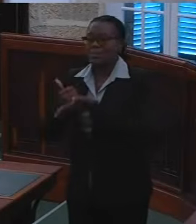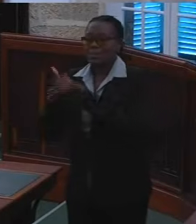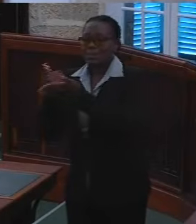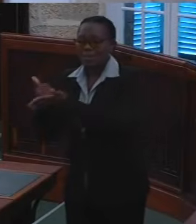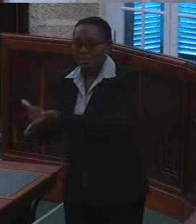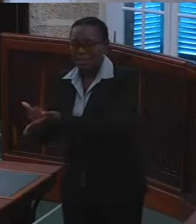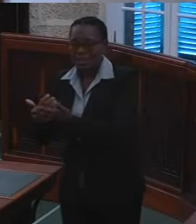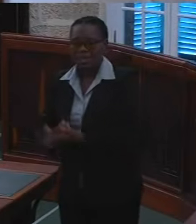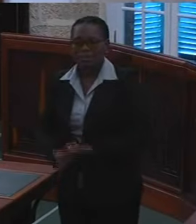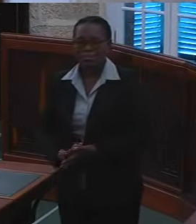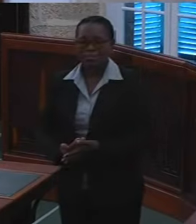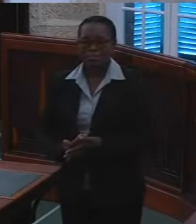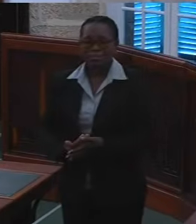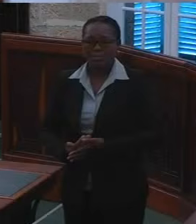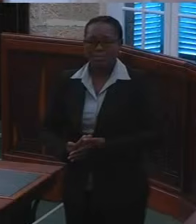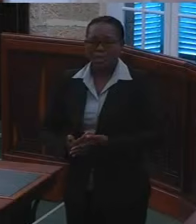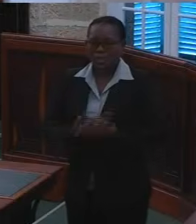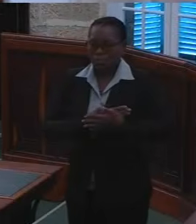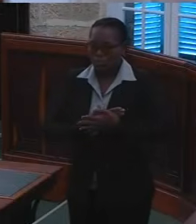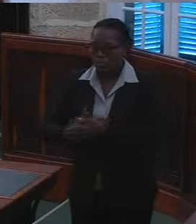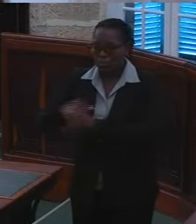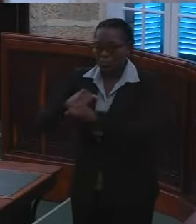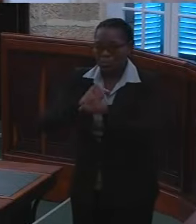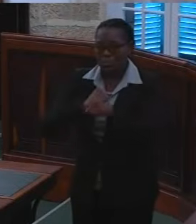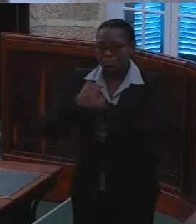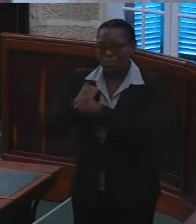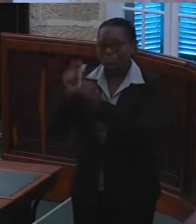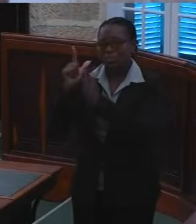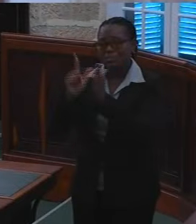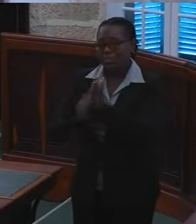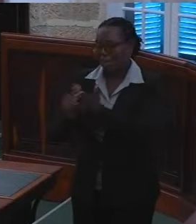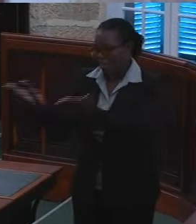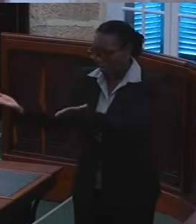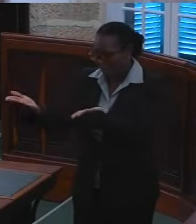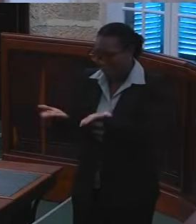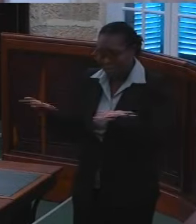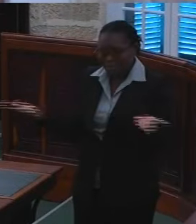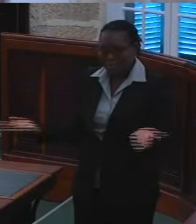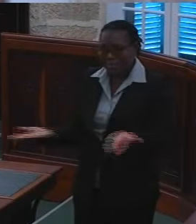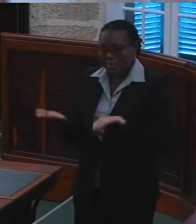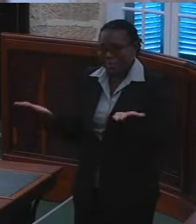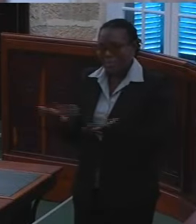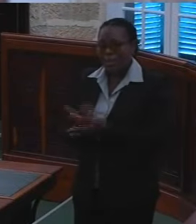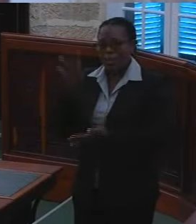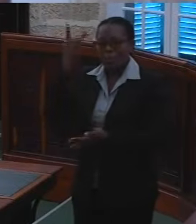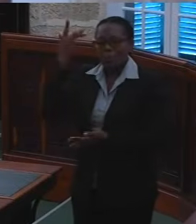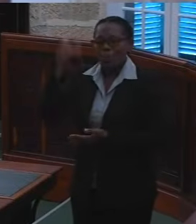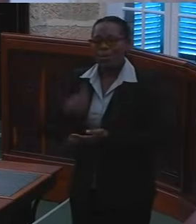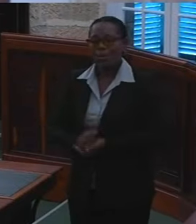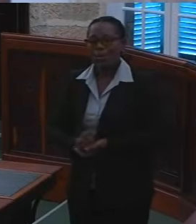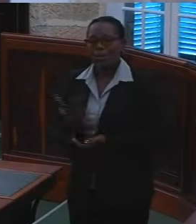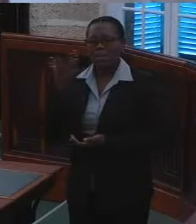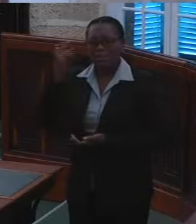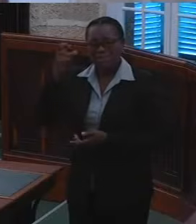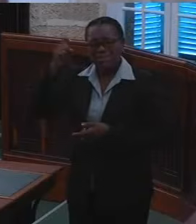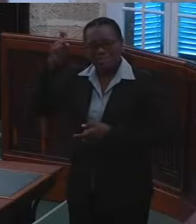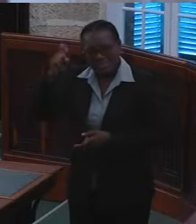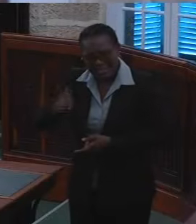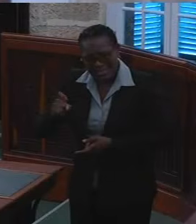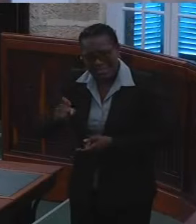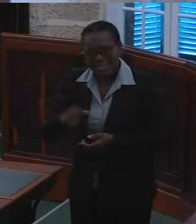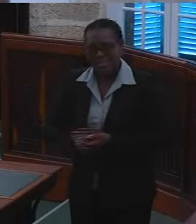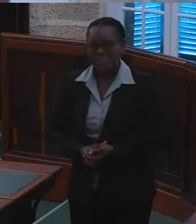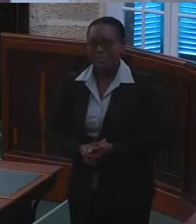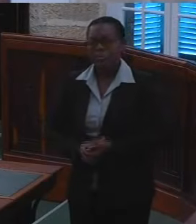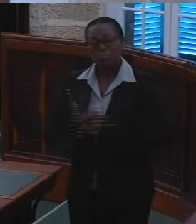legislation, the child protection legislation. We brought it in the same hollow chamber. We brought it because we felt it was necessary. Unfortunately, we had to do